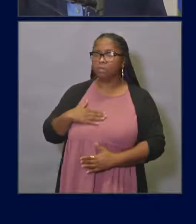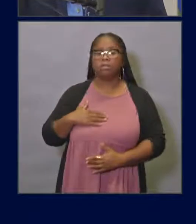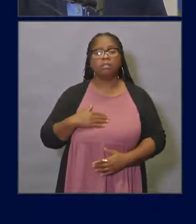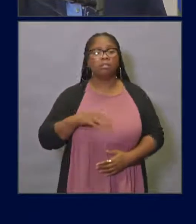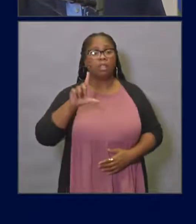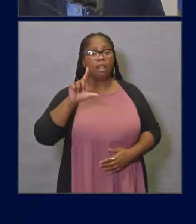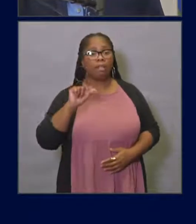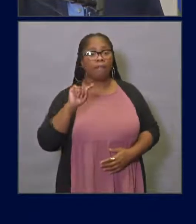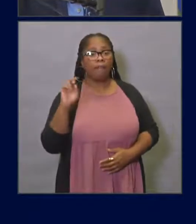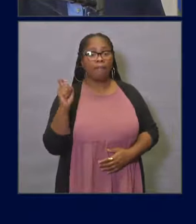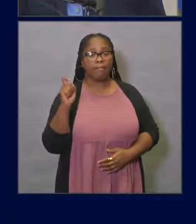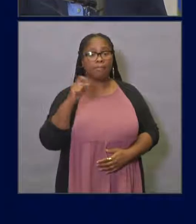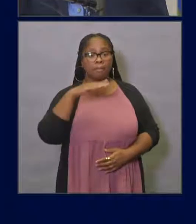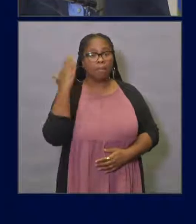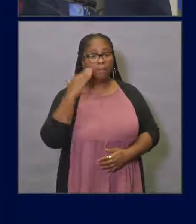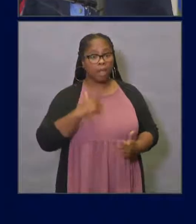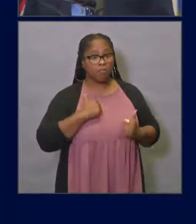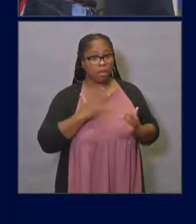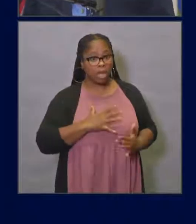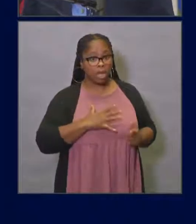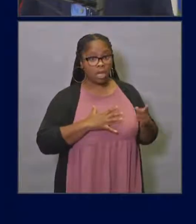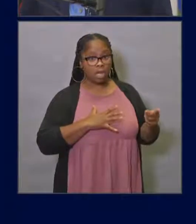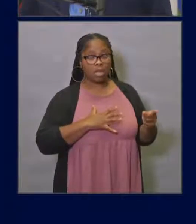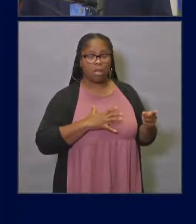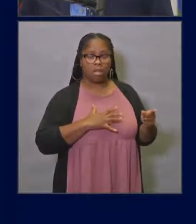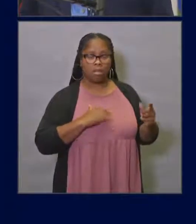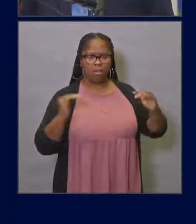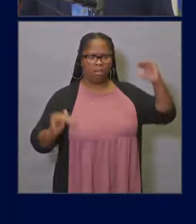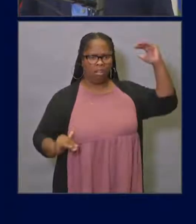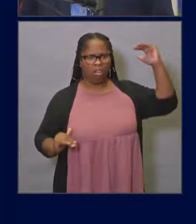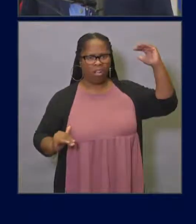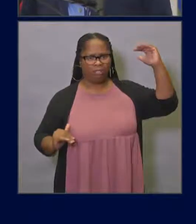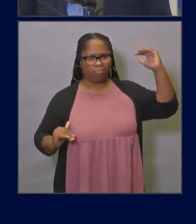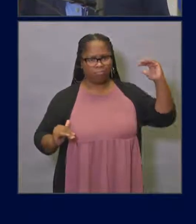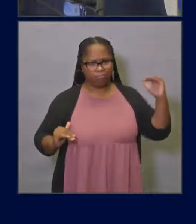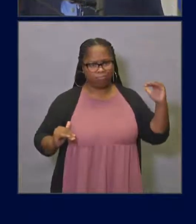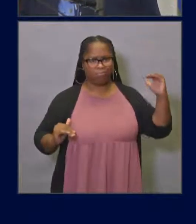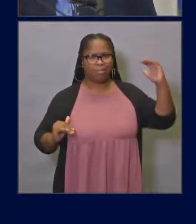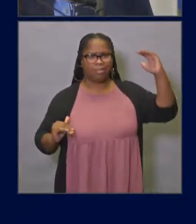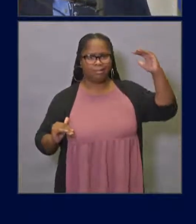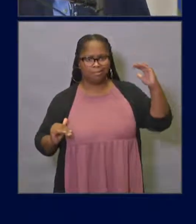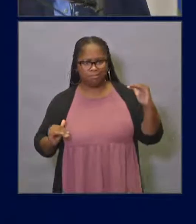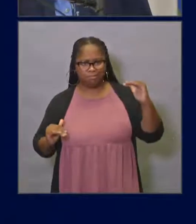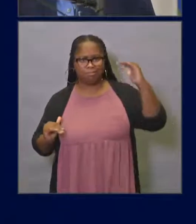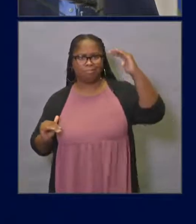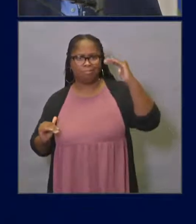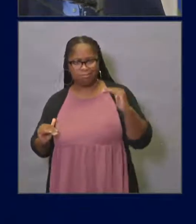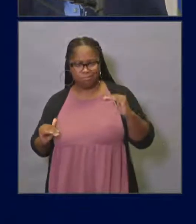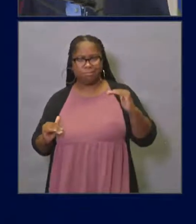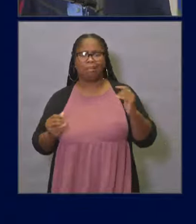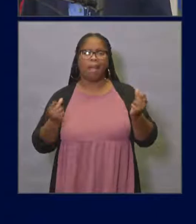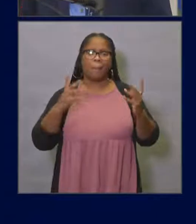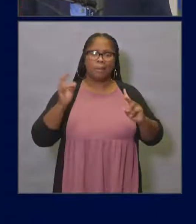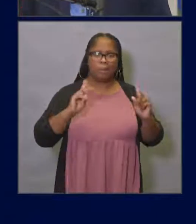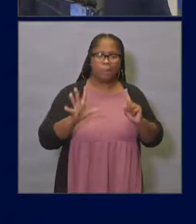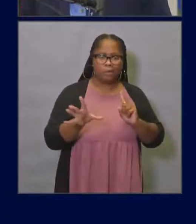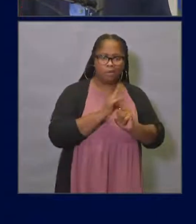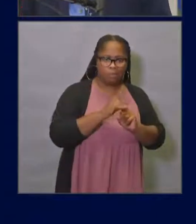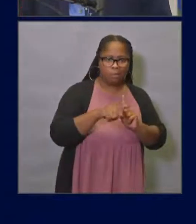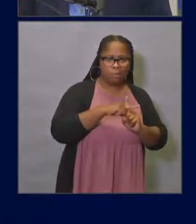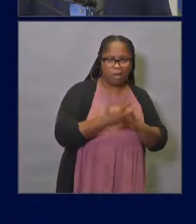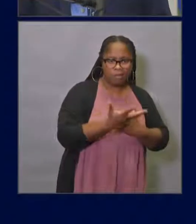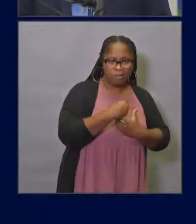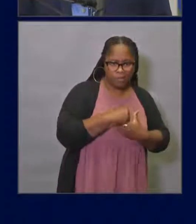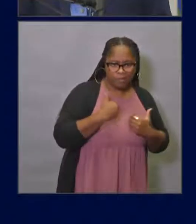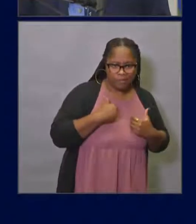Black residents, we've significantly reduced gaps in cases and deaths, and for Black residents, gaps have also